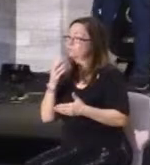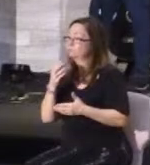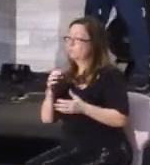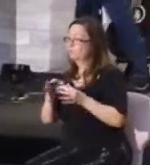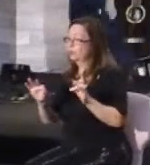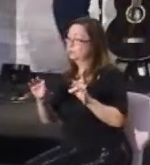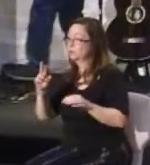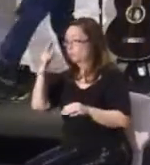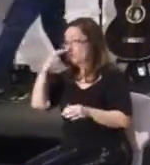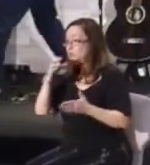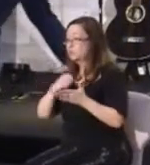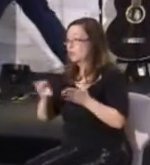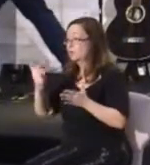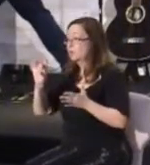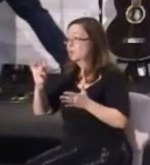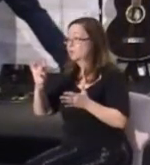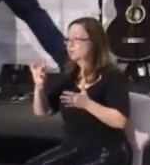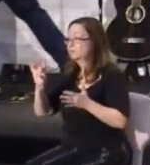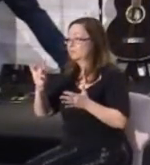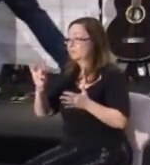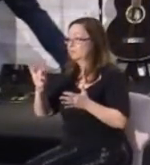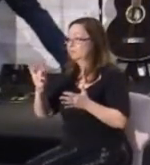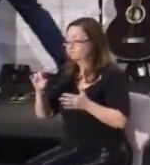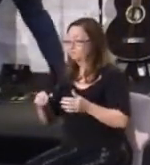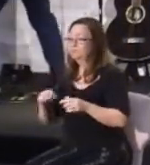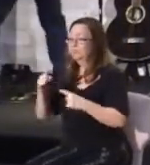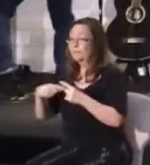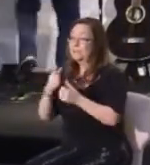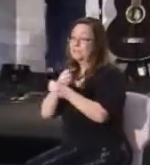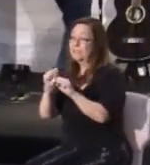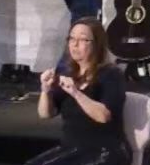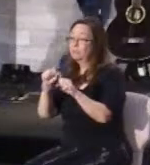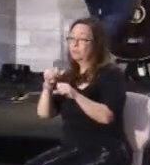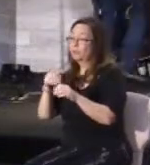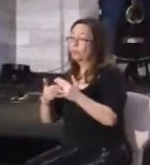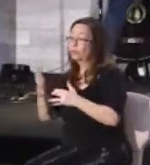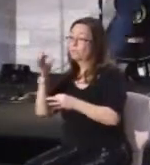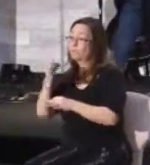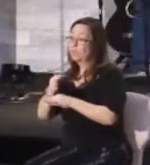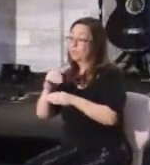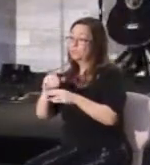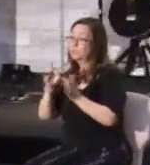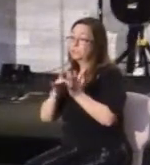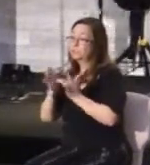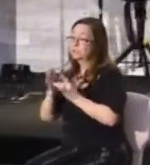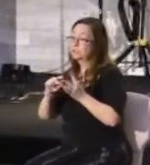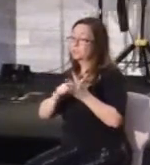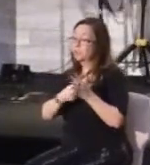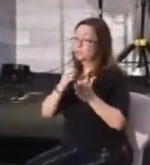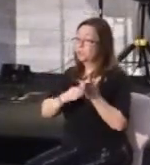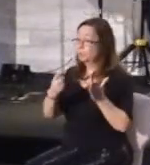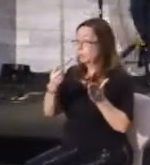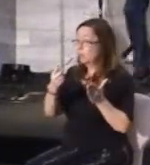Romans chapter 8, where he is building this case of salvation through faith in Jesus. Salvation through faith in Jesus. He starts off in